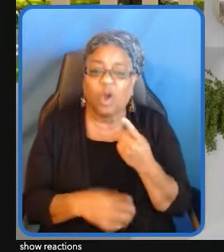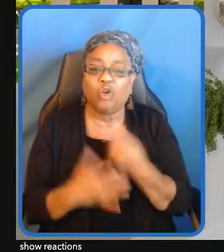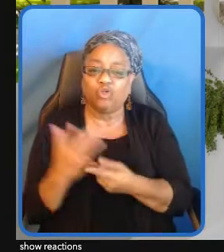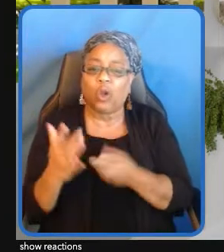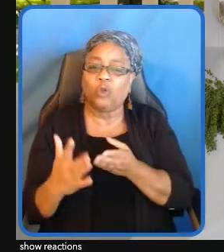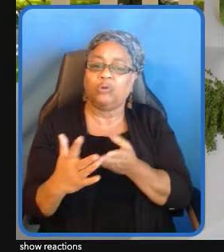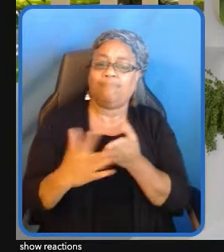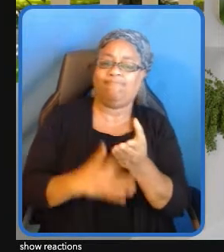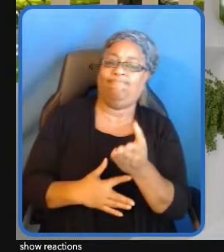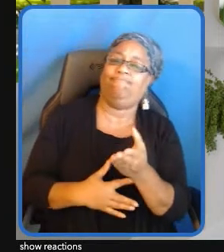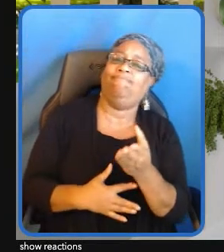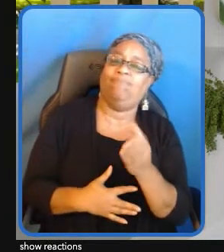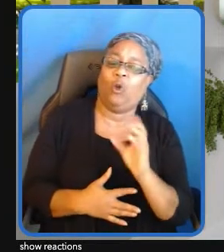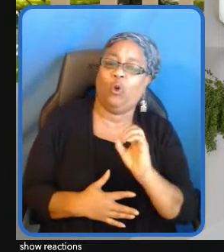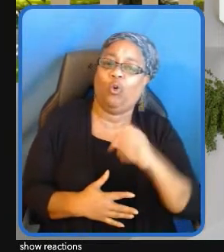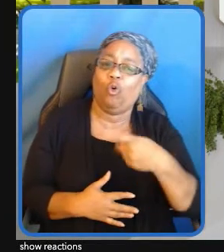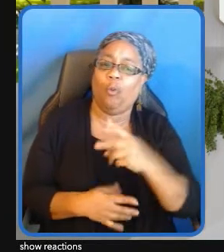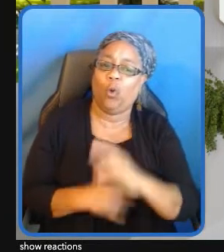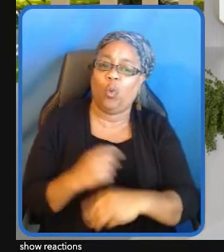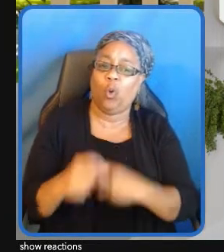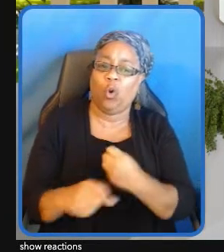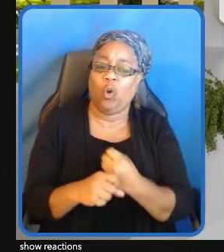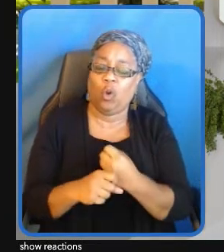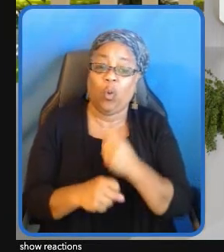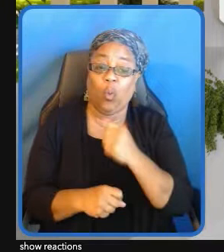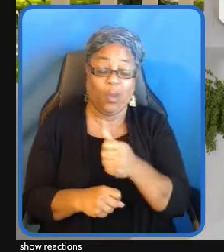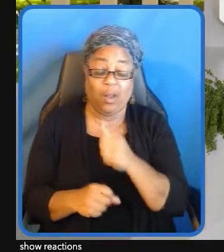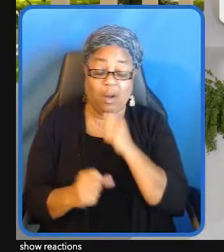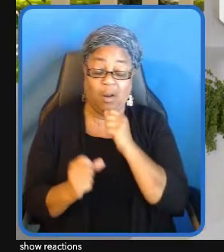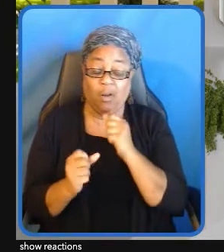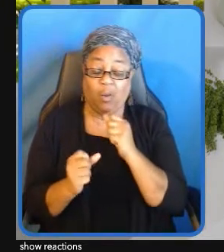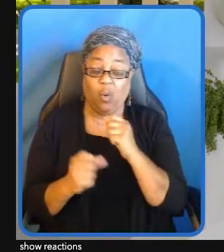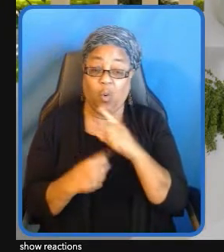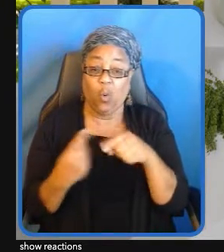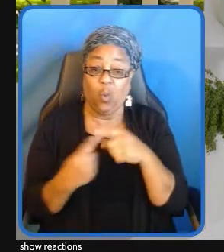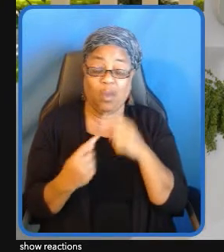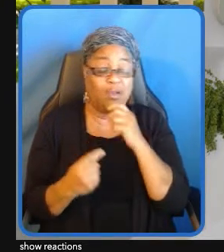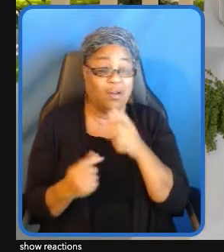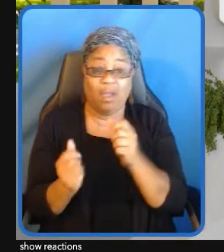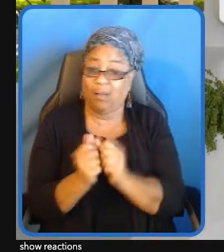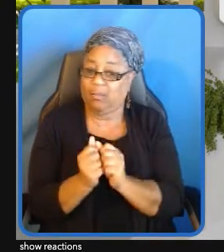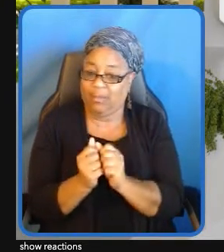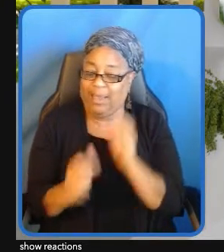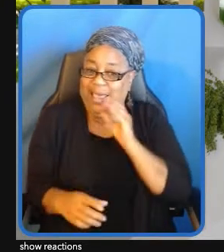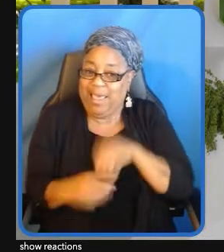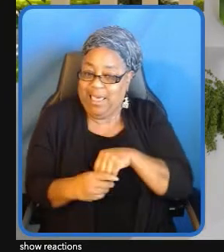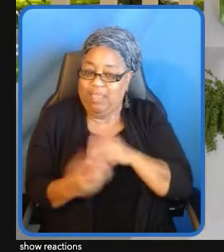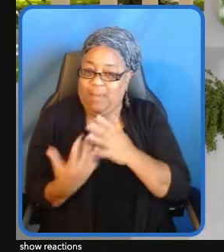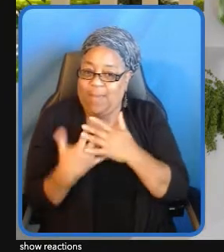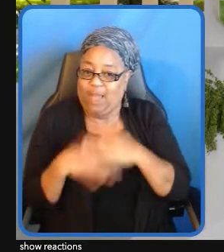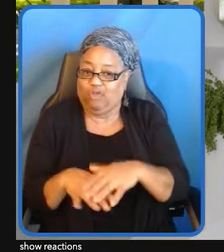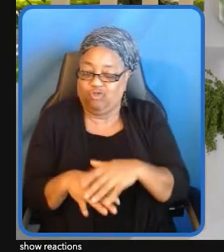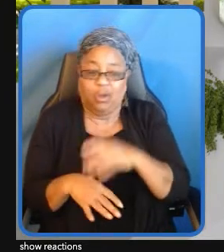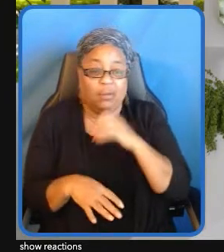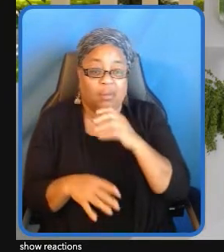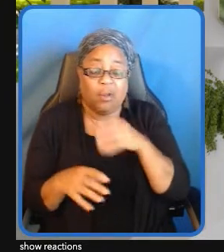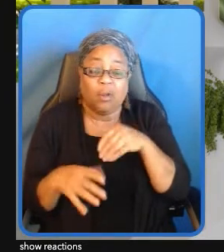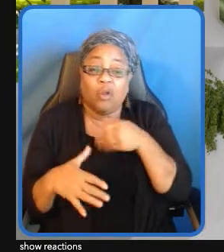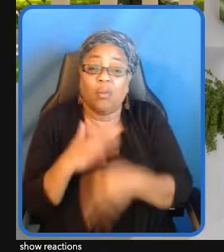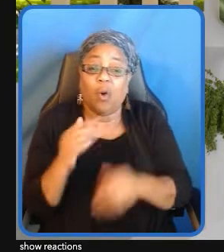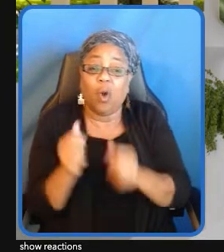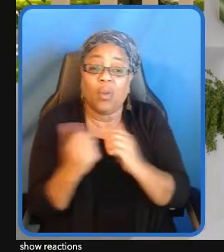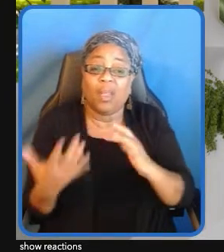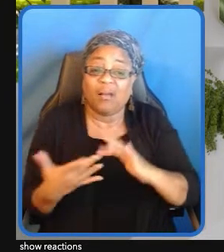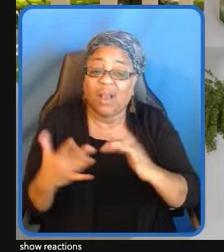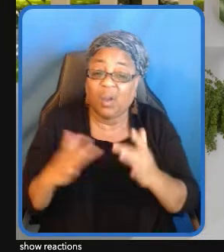world when you're not in the mainstream. You're born without networks. You don't have the bank of mum and dad. There are no private tutors. Your college